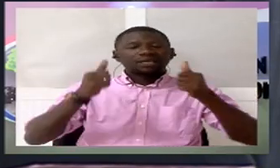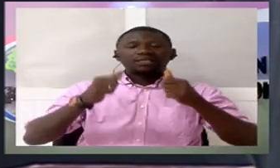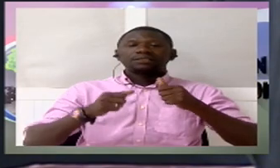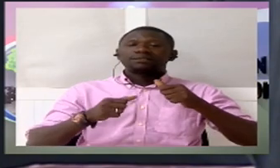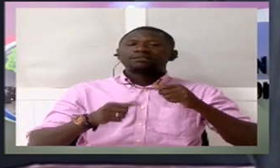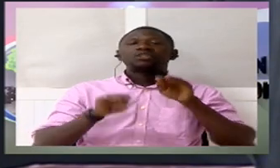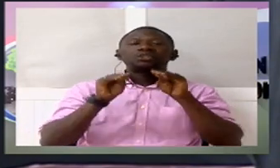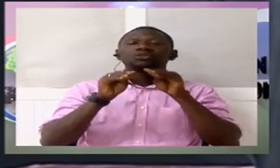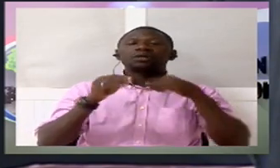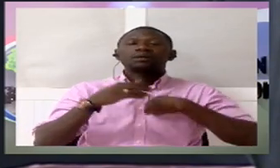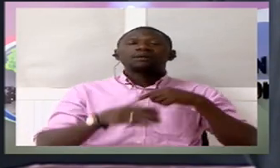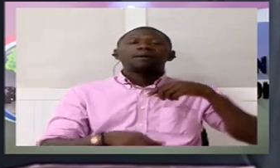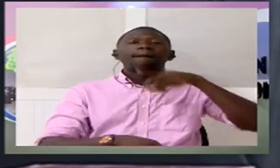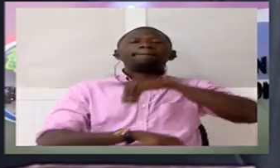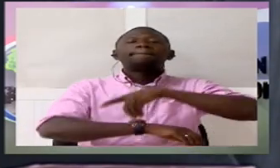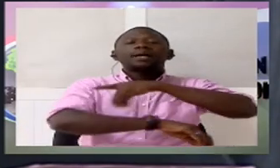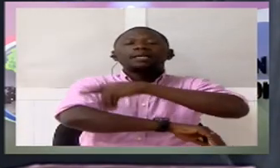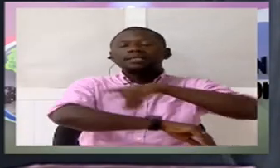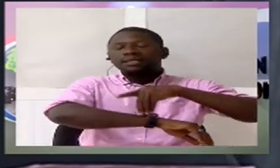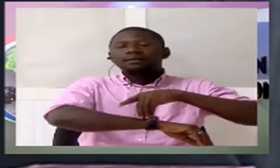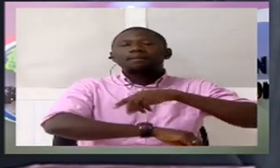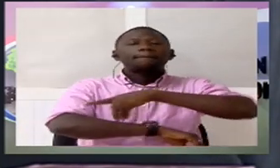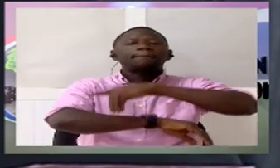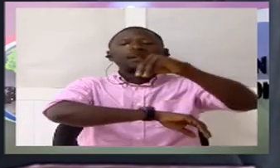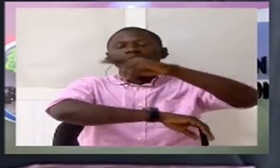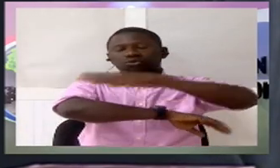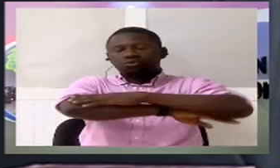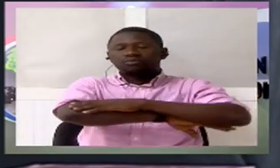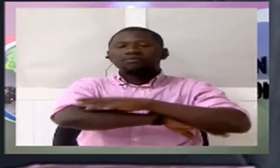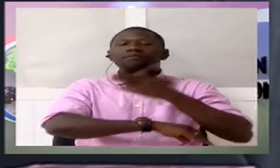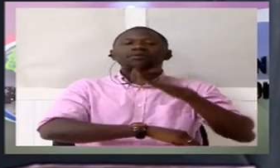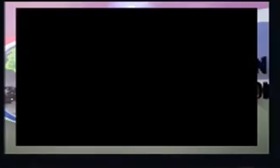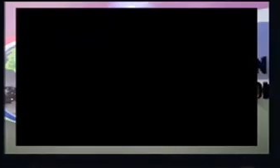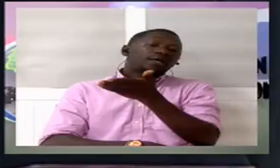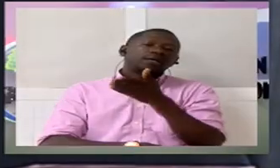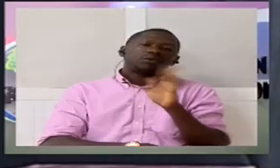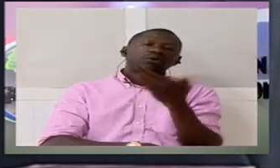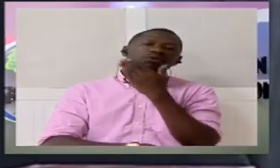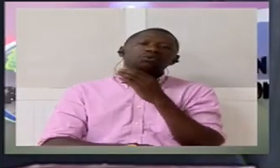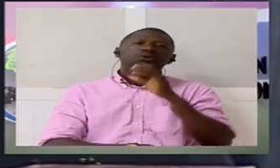School. From there, at Atata Crab Island. From there, he went on to Crab Island.